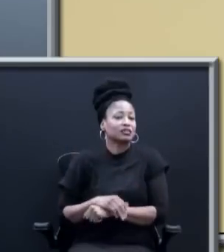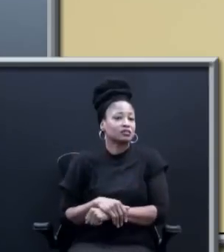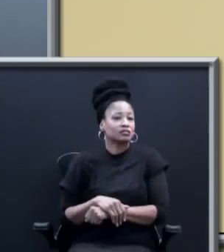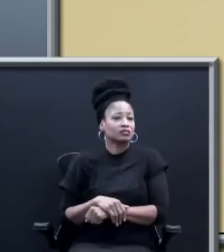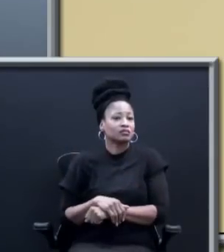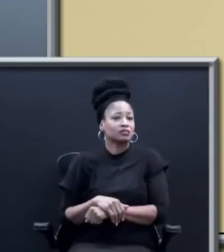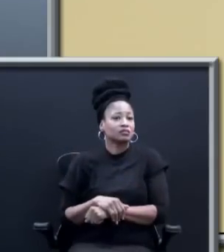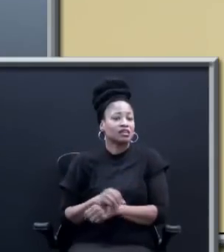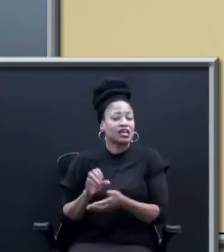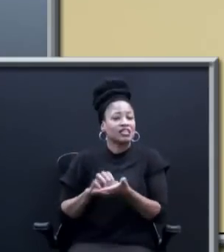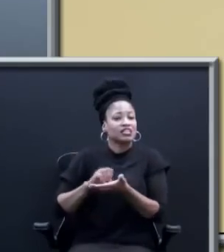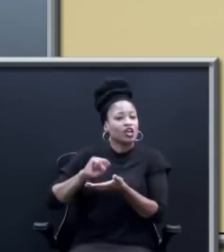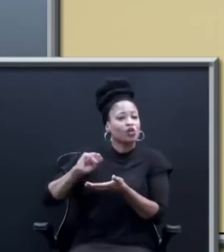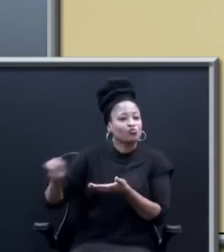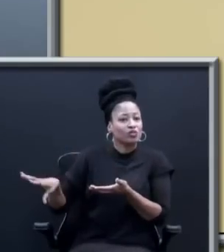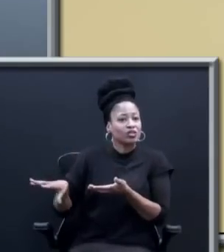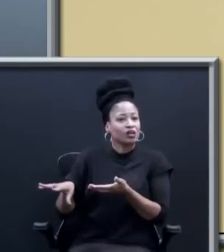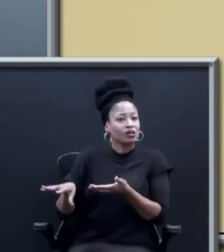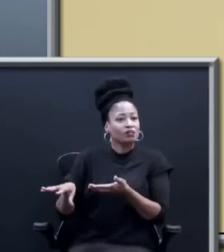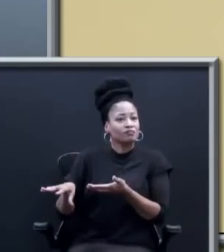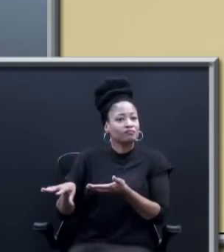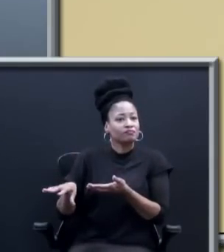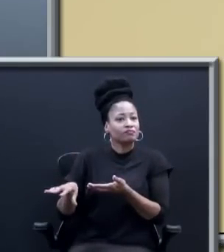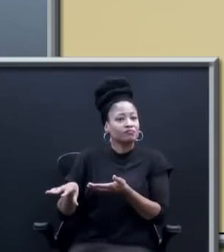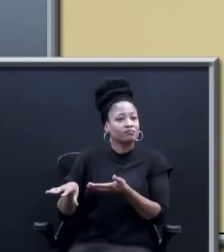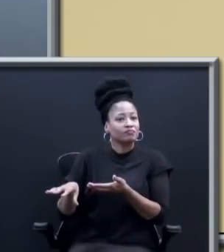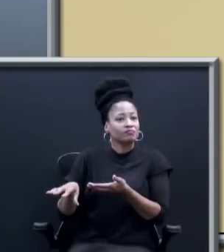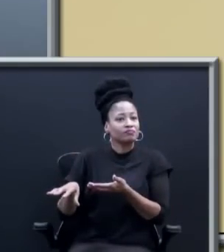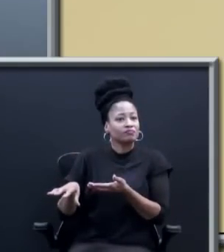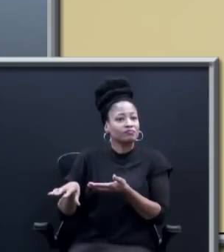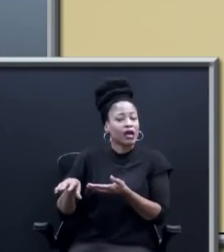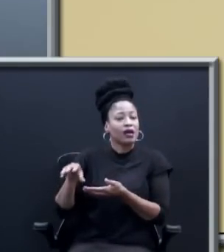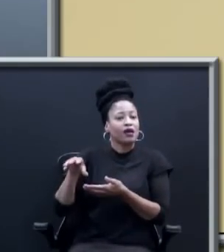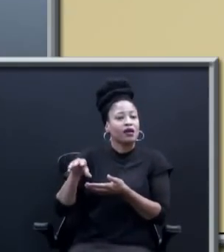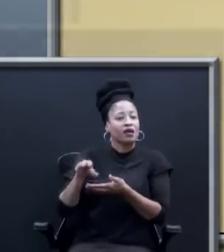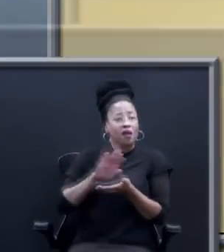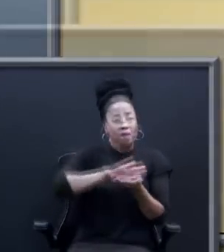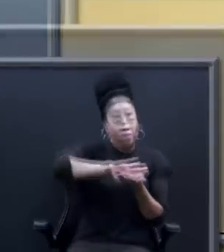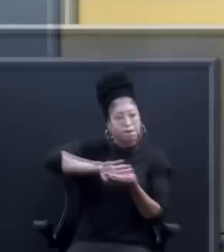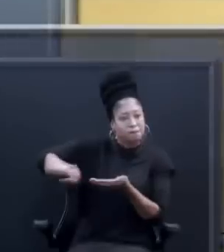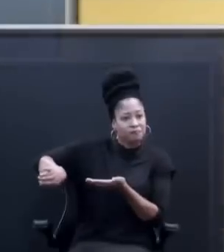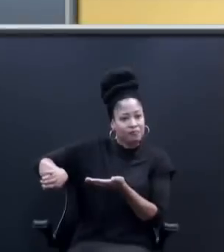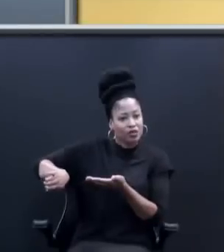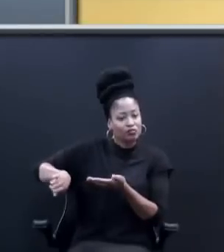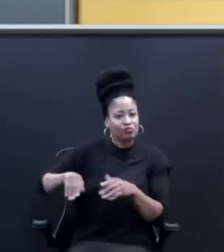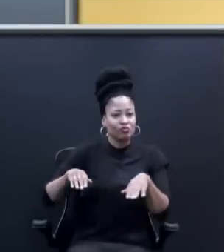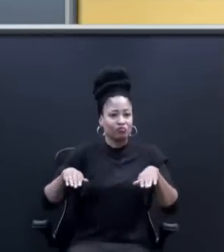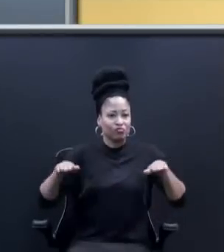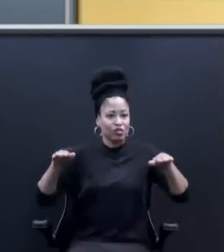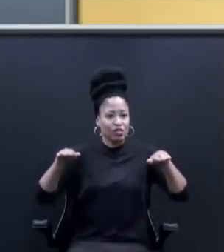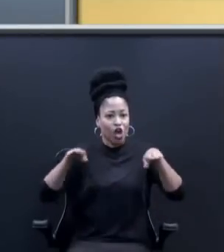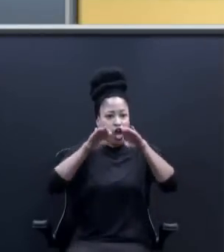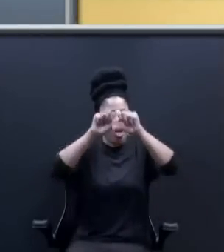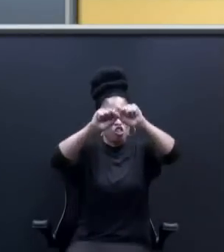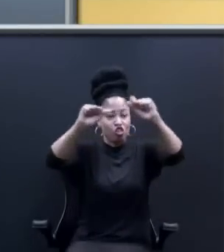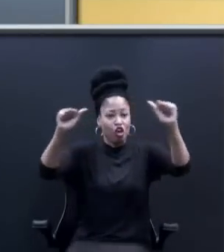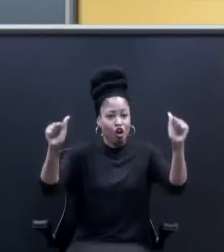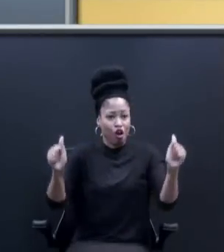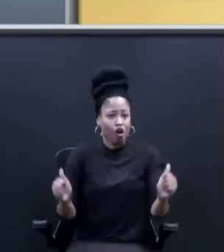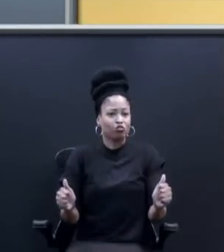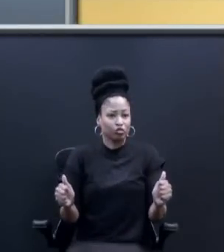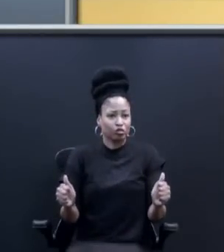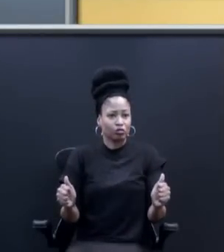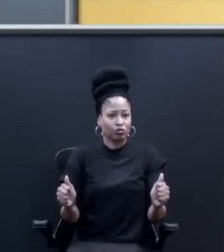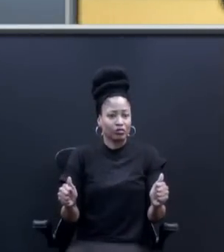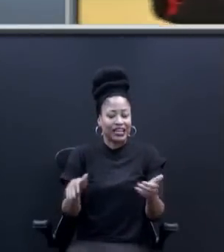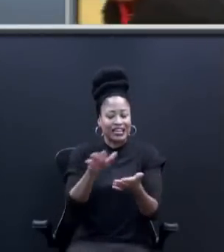altar and purify it, and they shall consecrate themselves. 7 days shall you purge the altar and purify